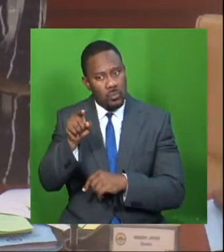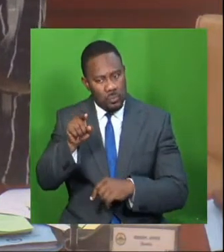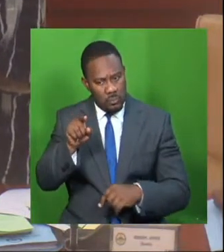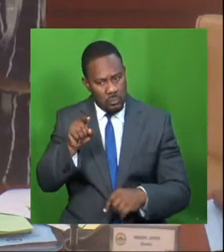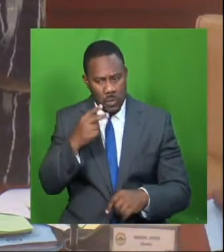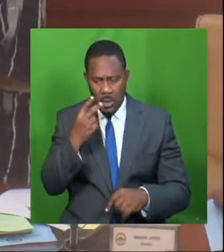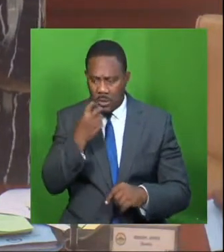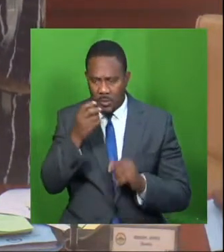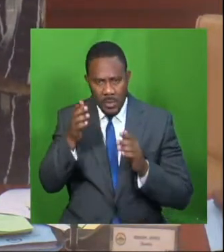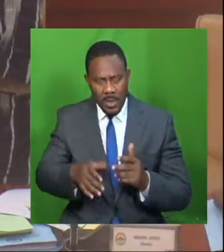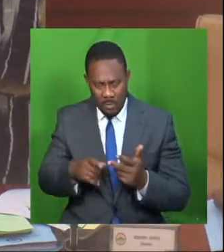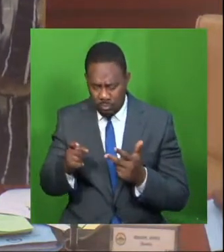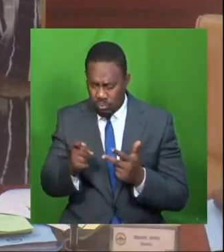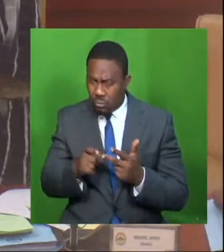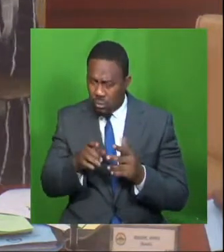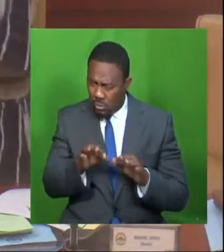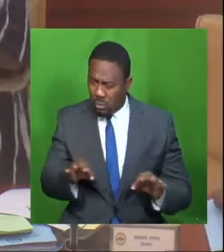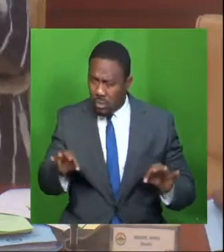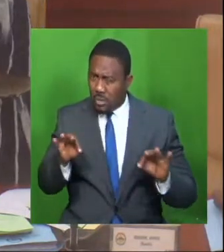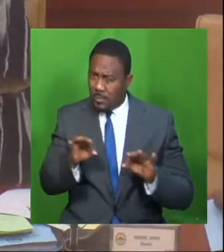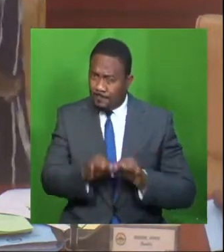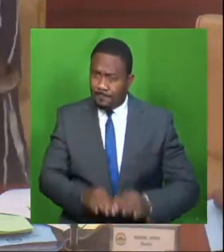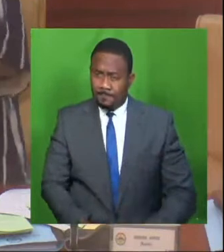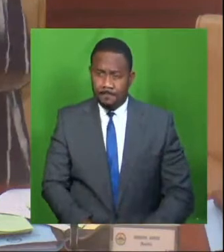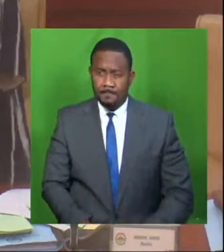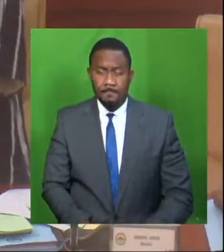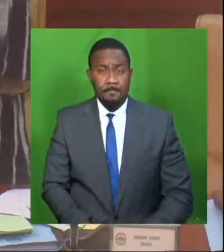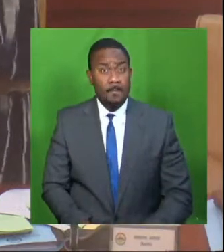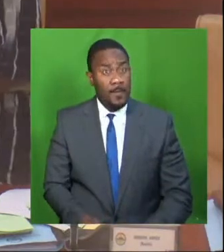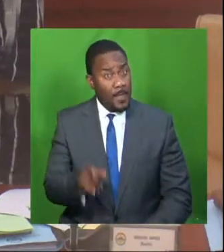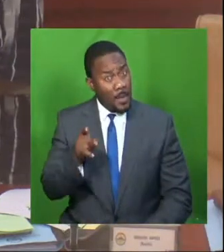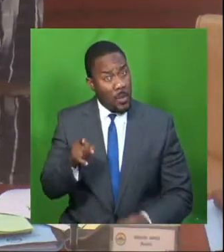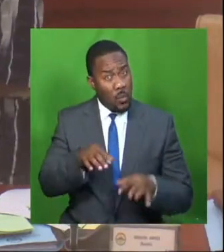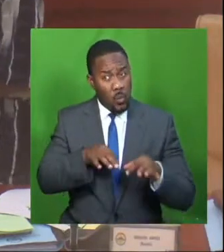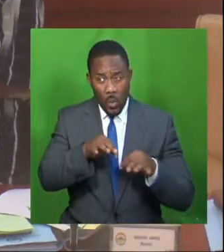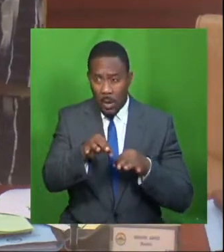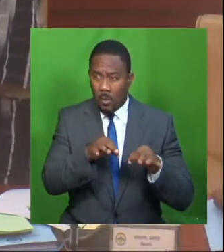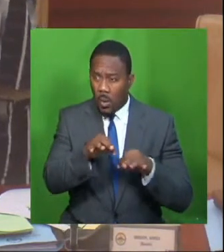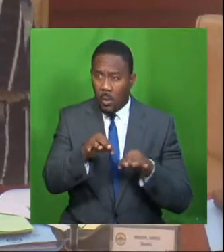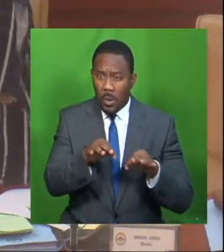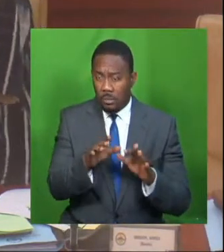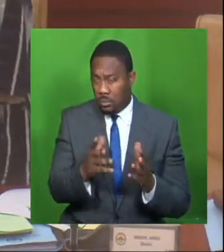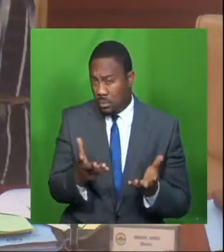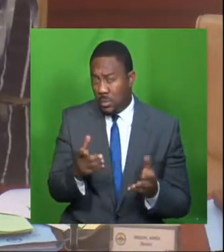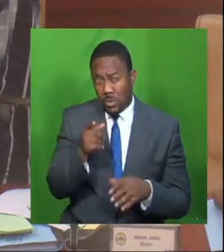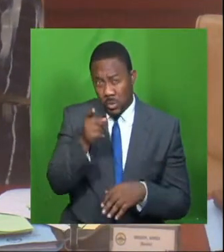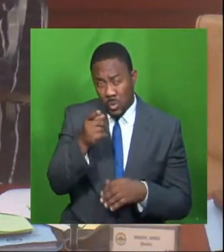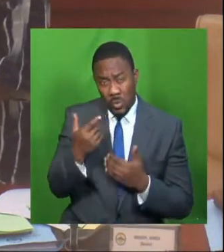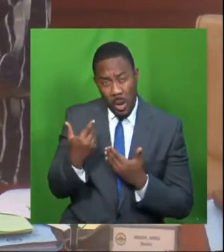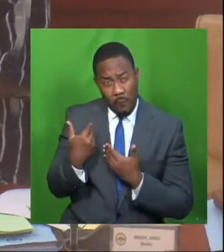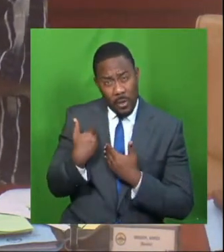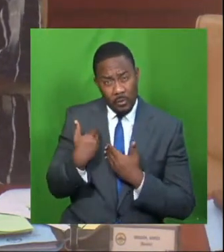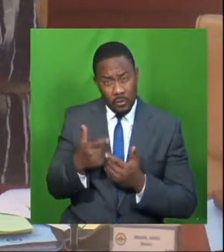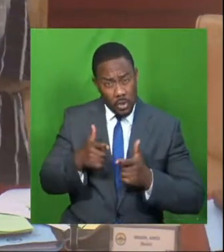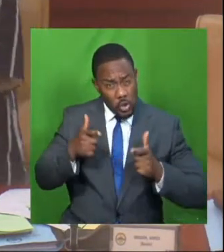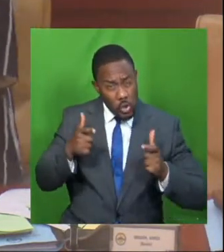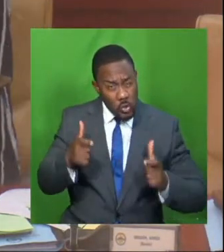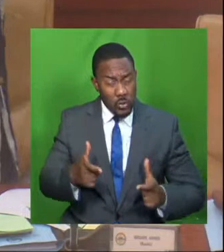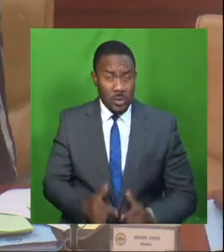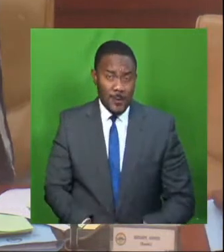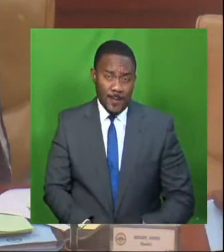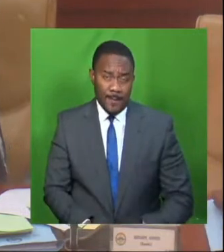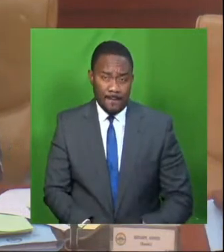for National Security to appear before this House. Mr. Speaker, when we met at the business committee,